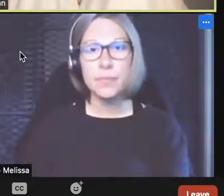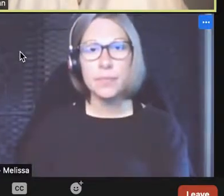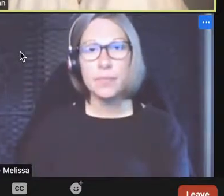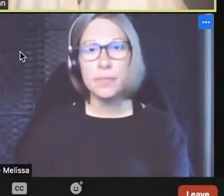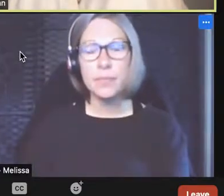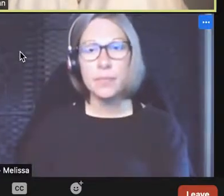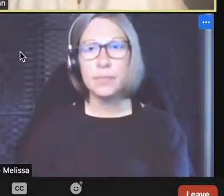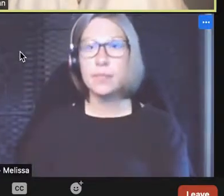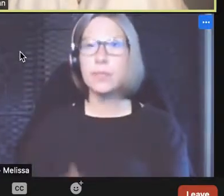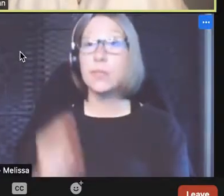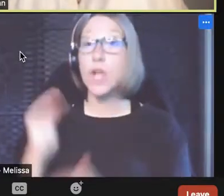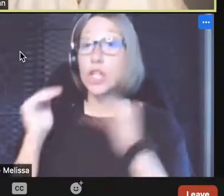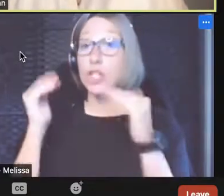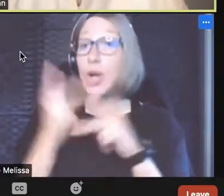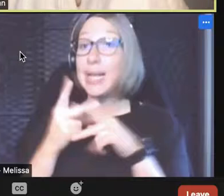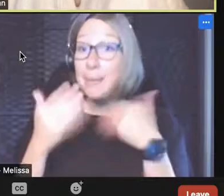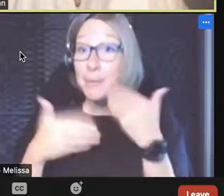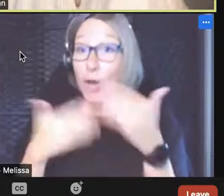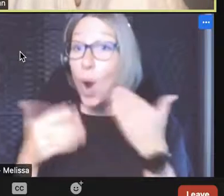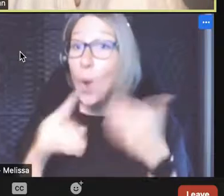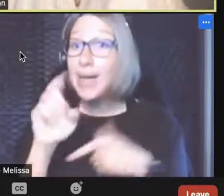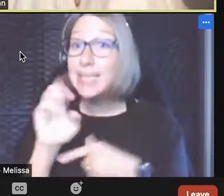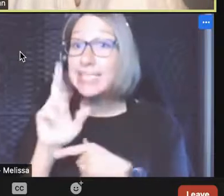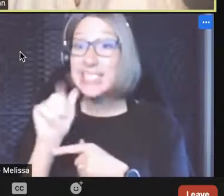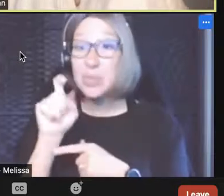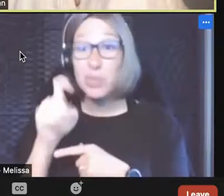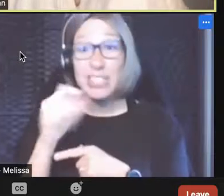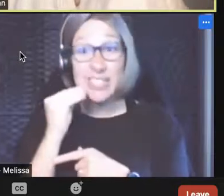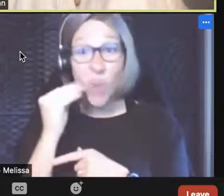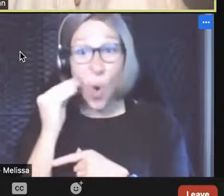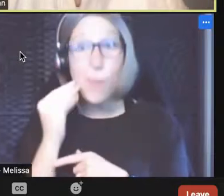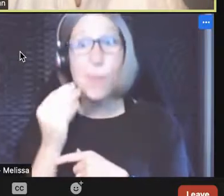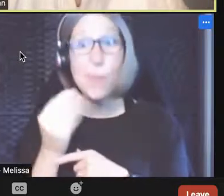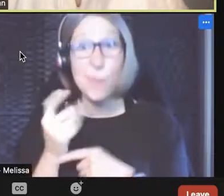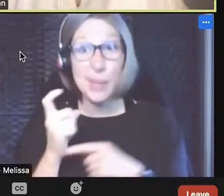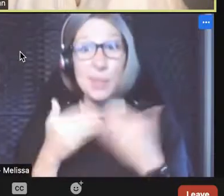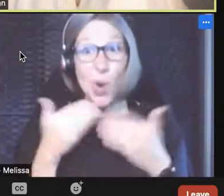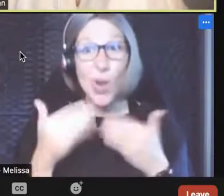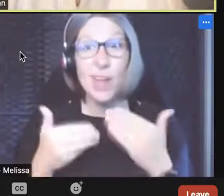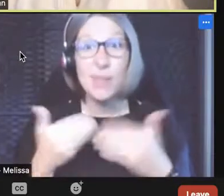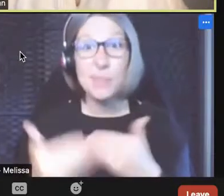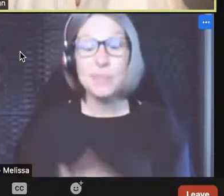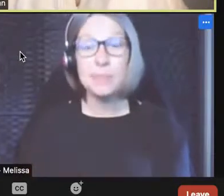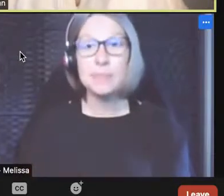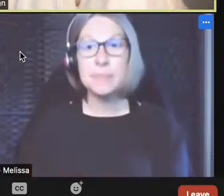Keep going. Zebras need a home. Did you see the visual motor characteristic there? Put them back in the big